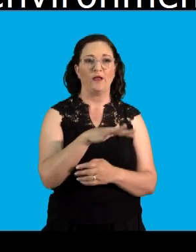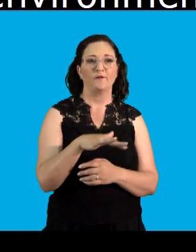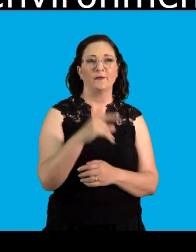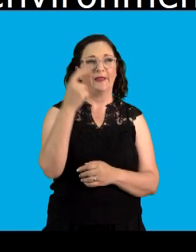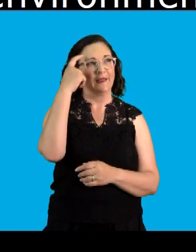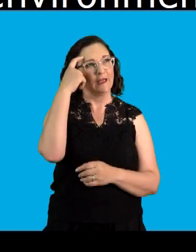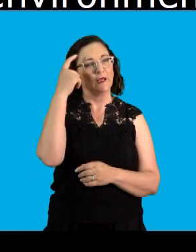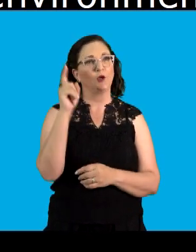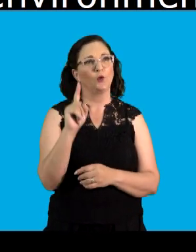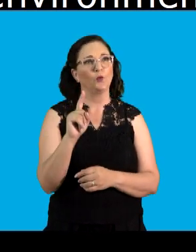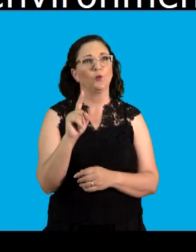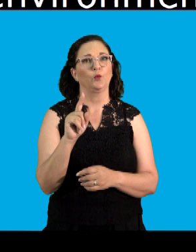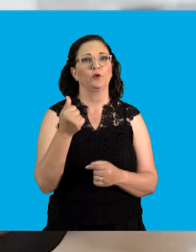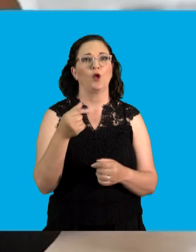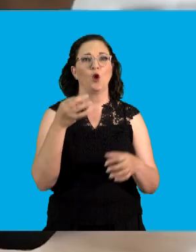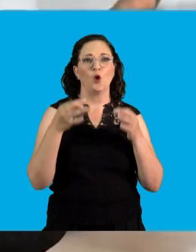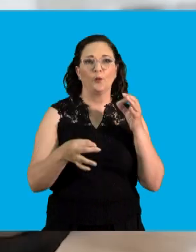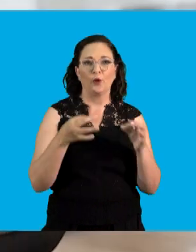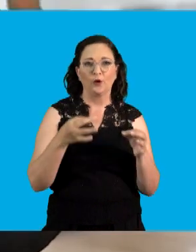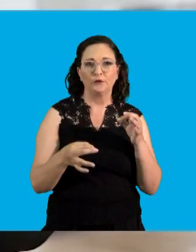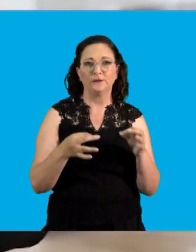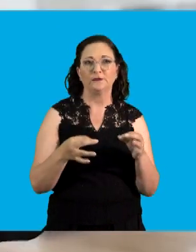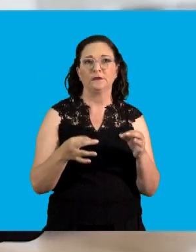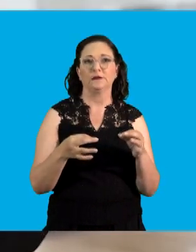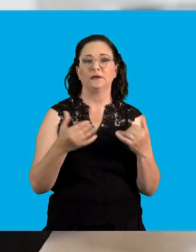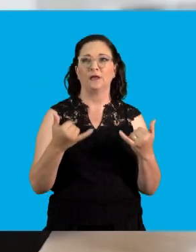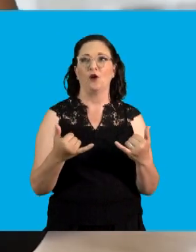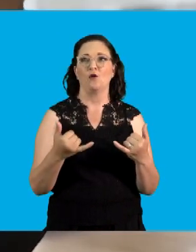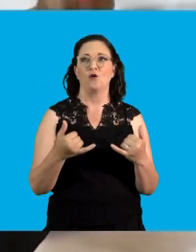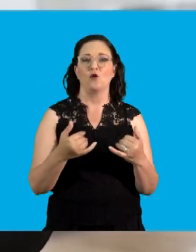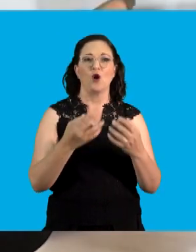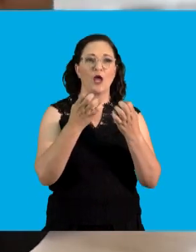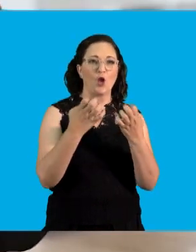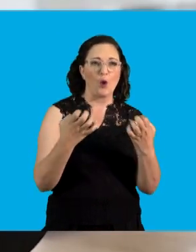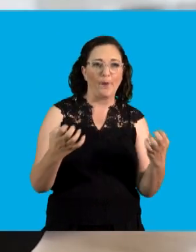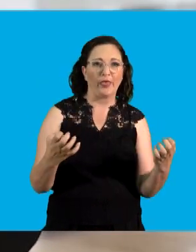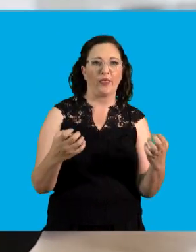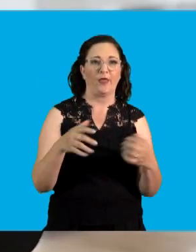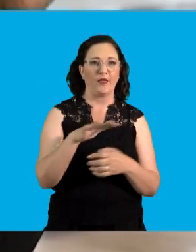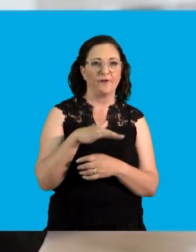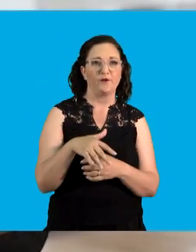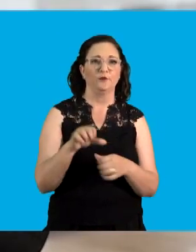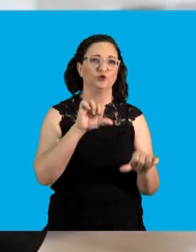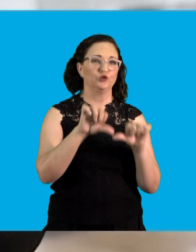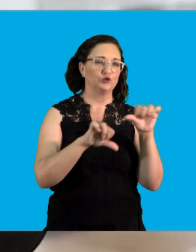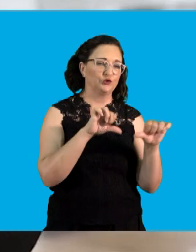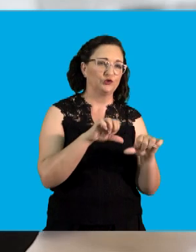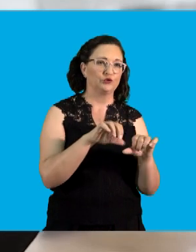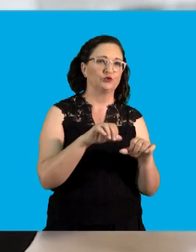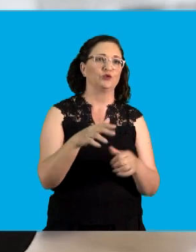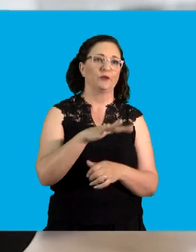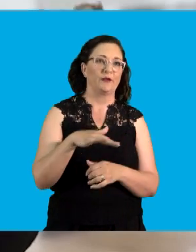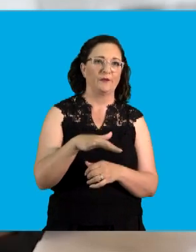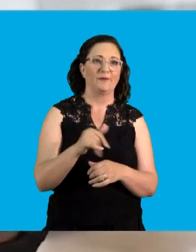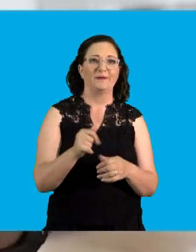think of these components. It's your political or physical rather. You're looking at your economical environment. We're looking at social environment. We're